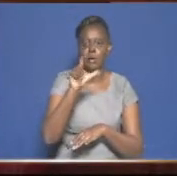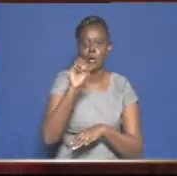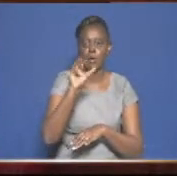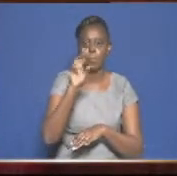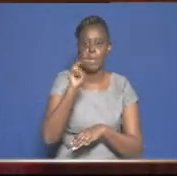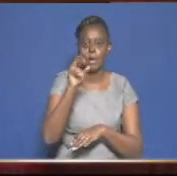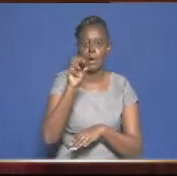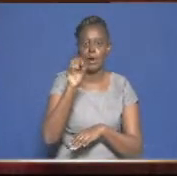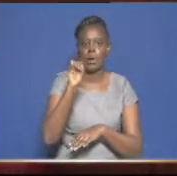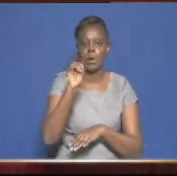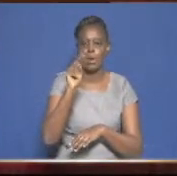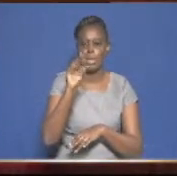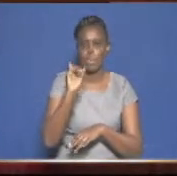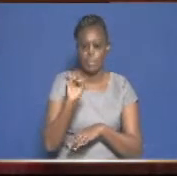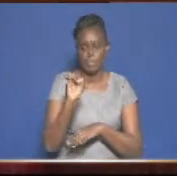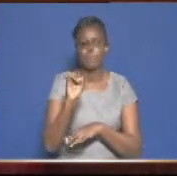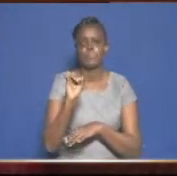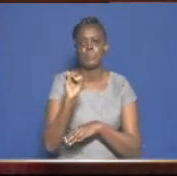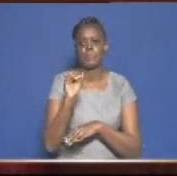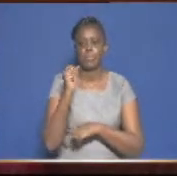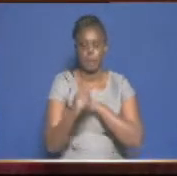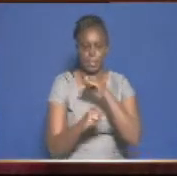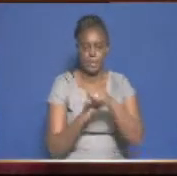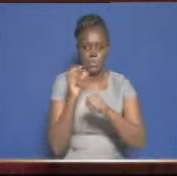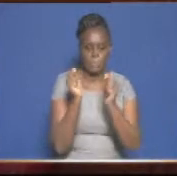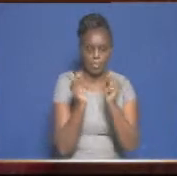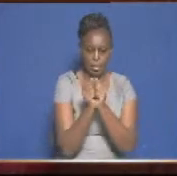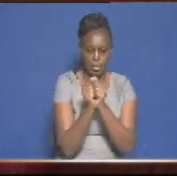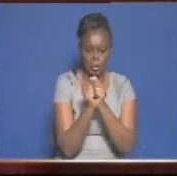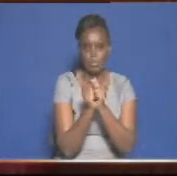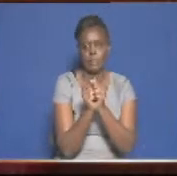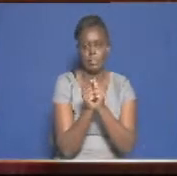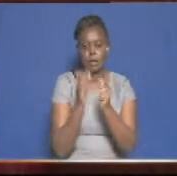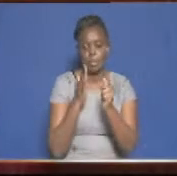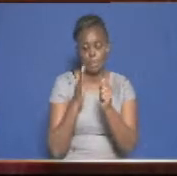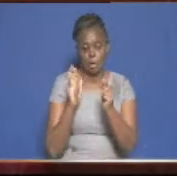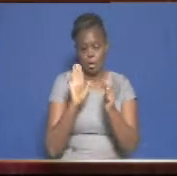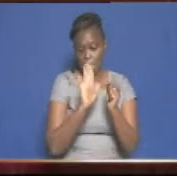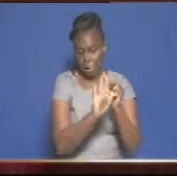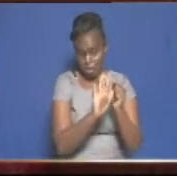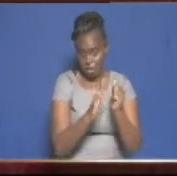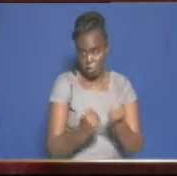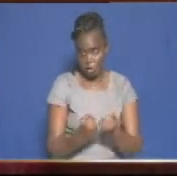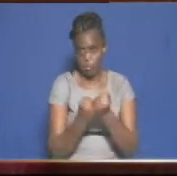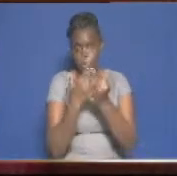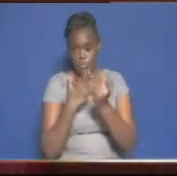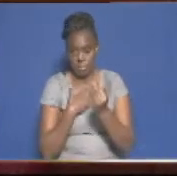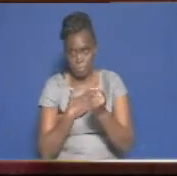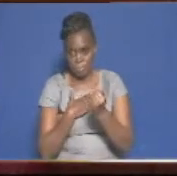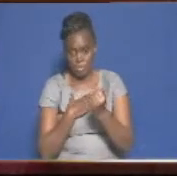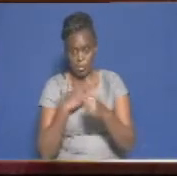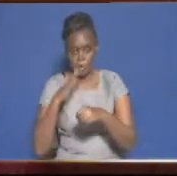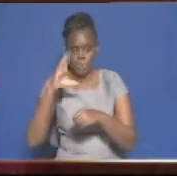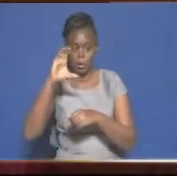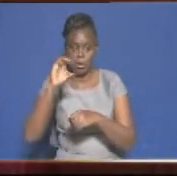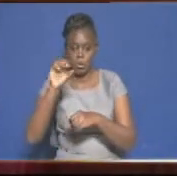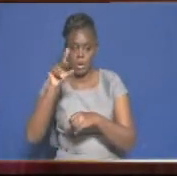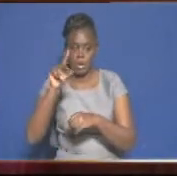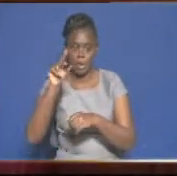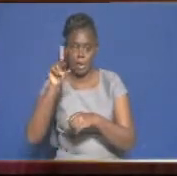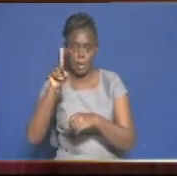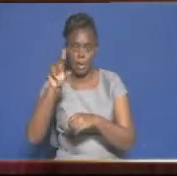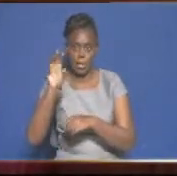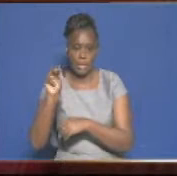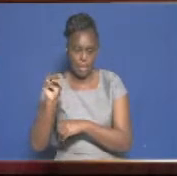2010. He supported me, Mr. Speaker. I ran on ODM ticket. He was, ODM by that time was